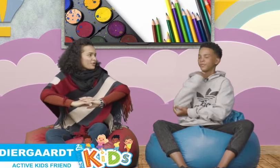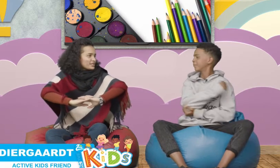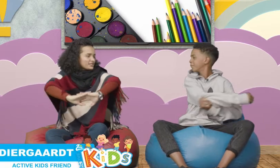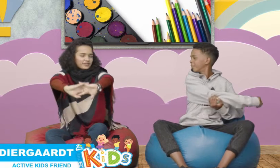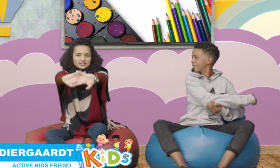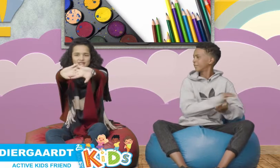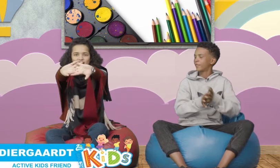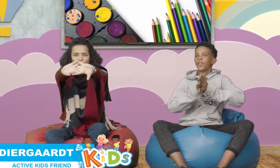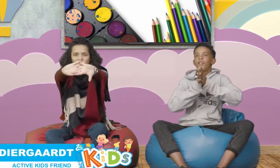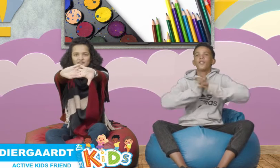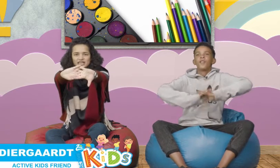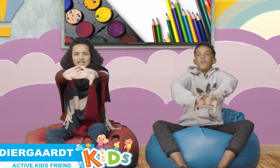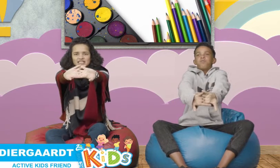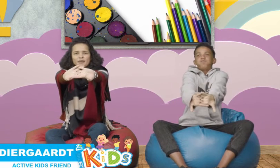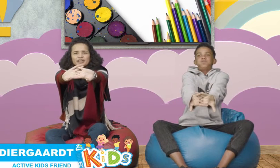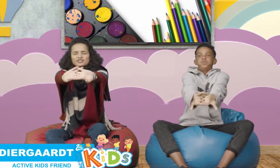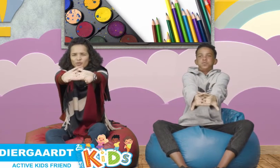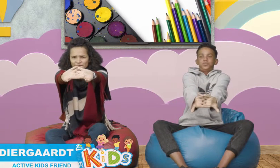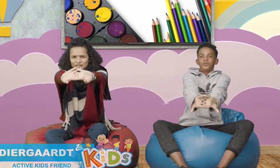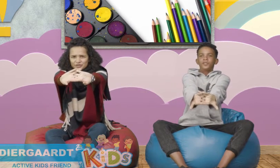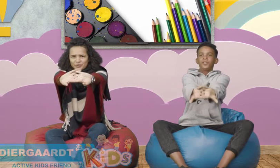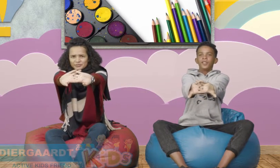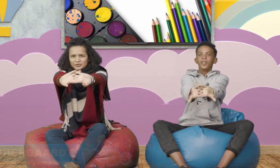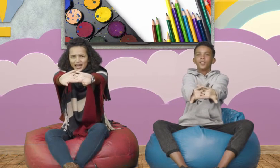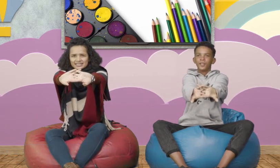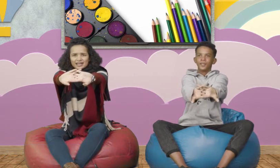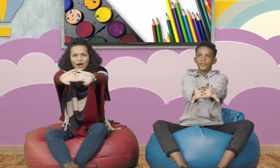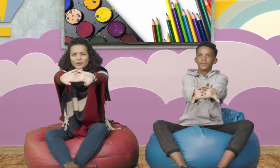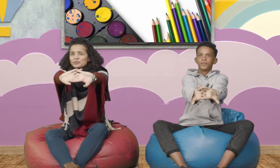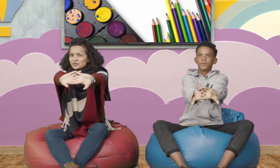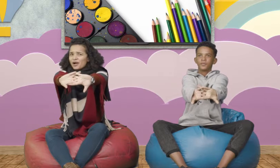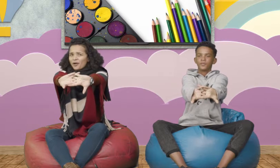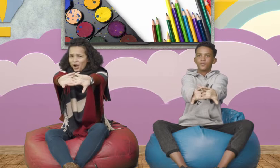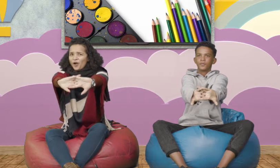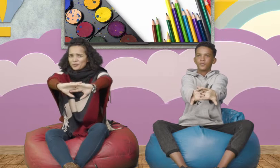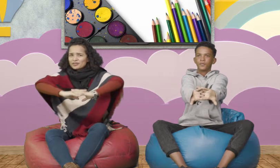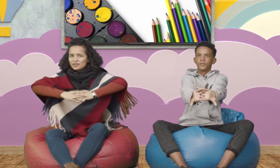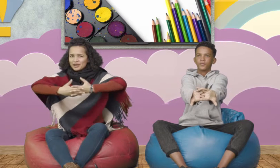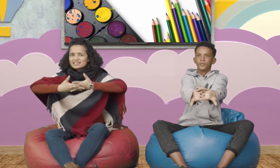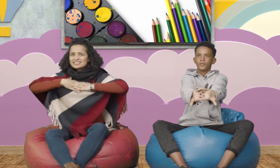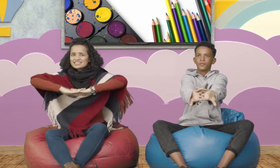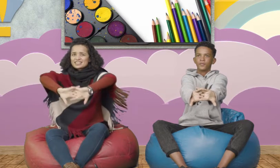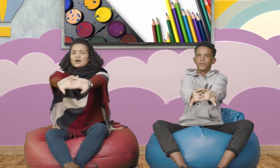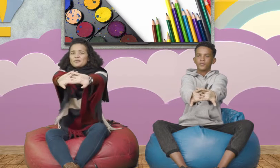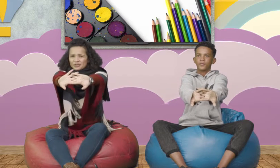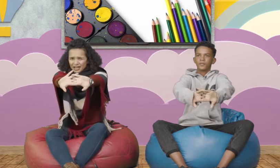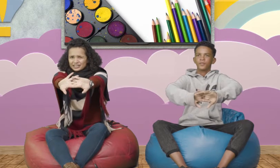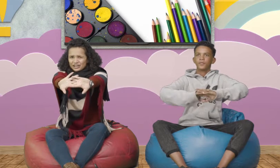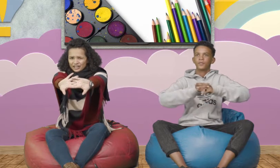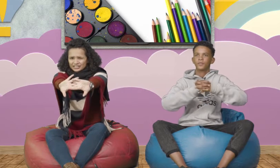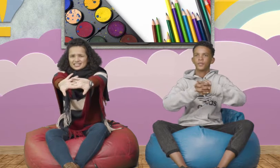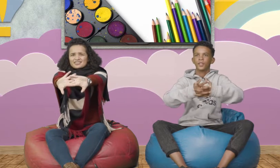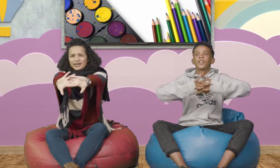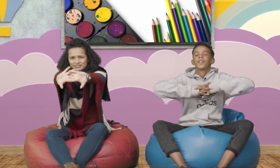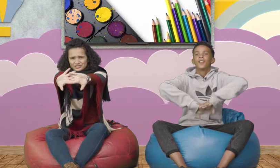our wrist first, our fingers. Because what do we do when we do our homework from our teachers? We write a